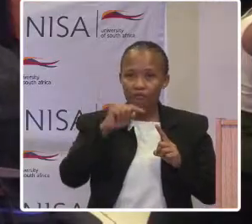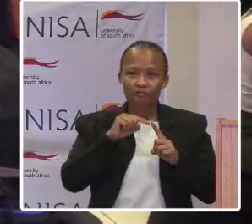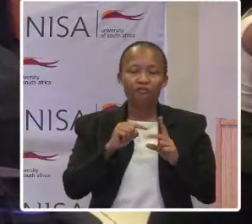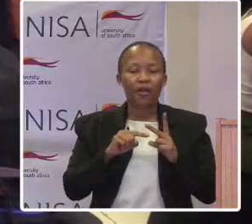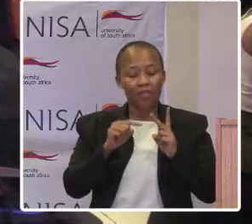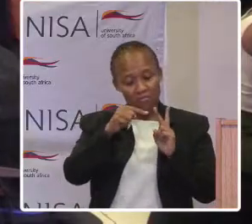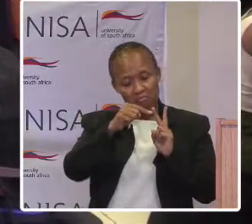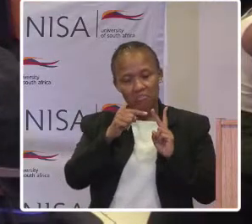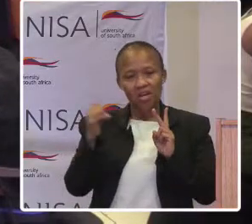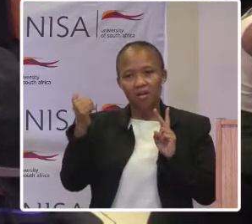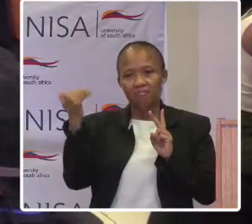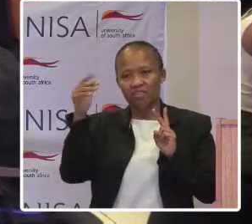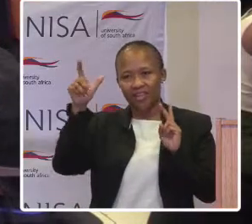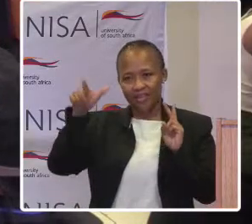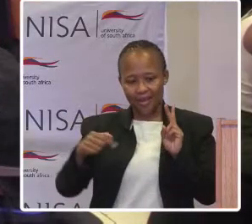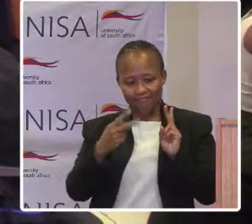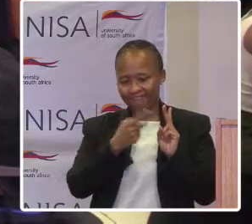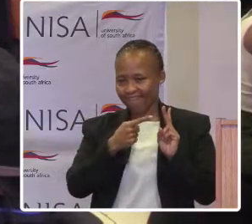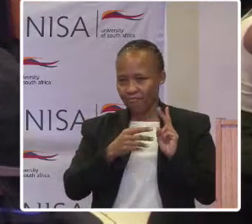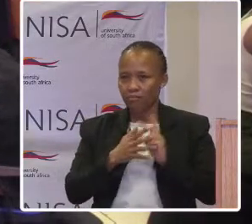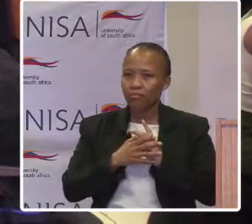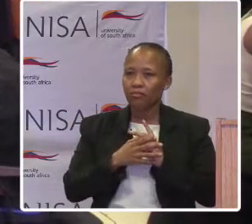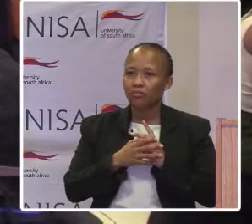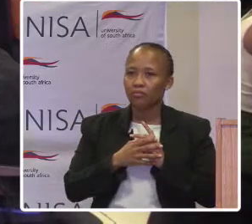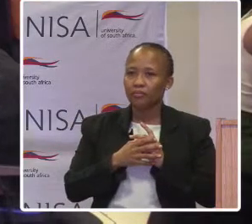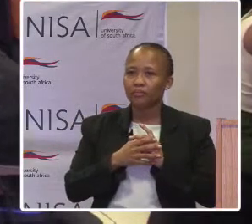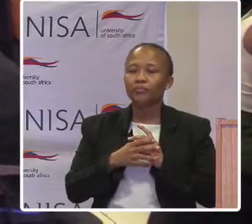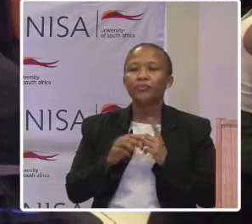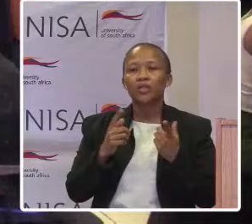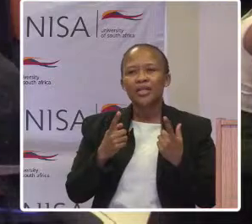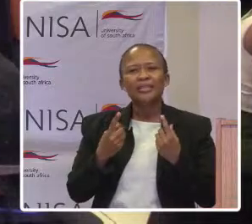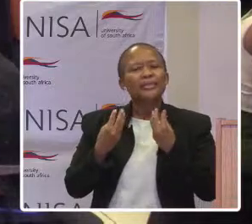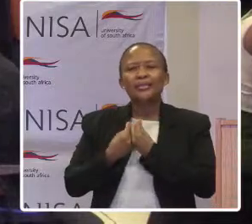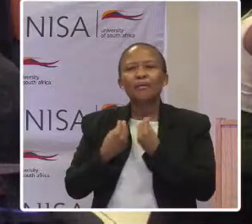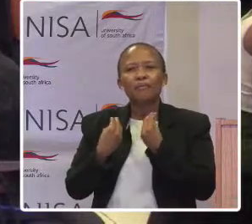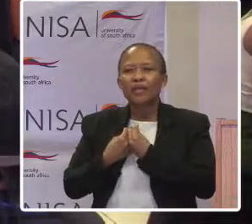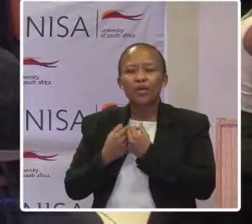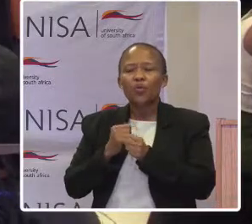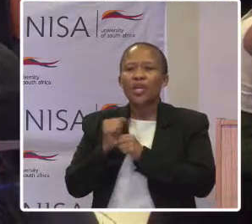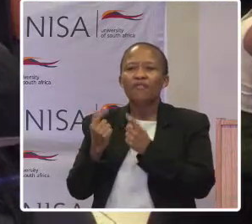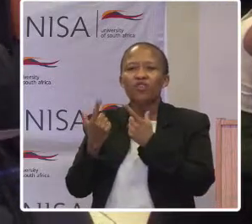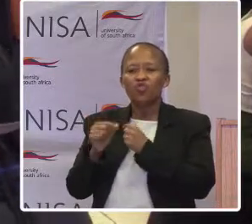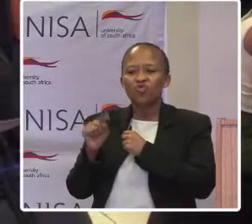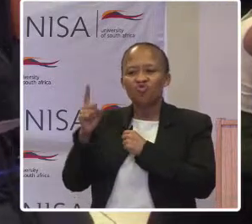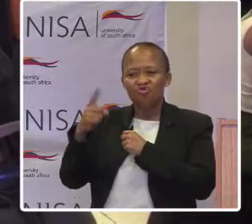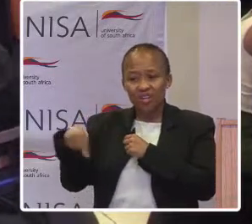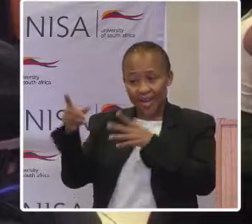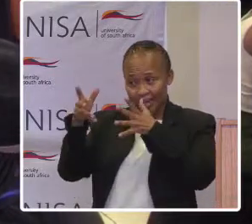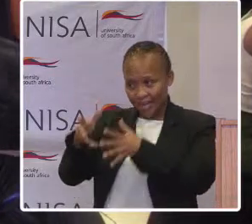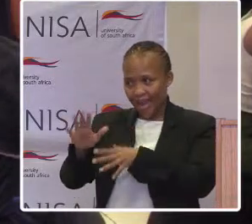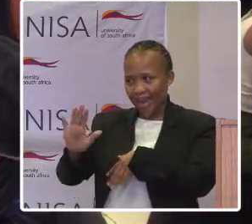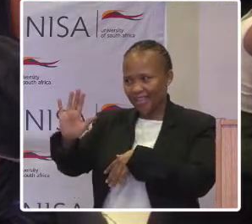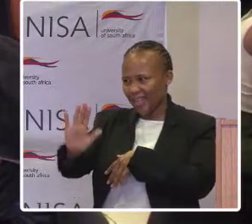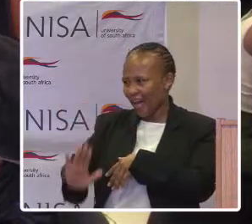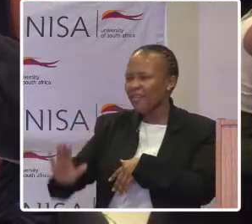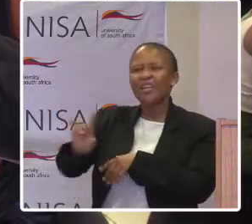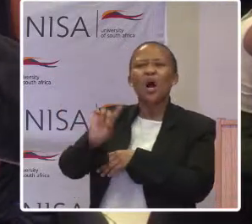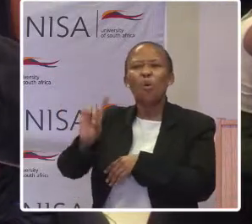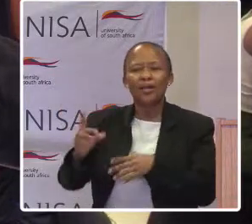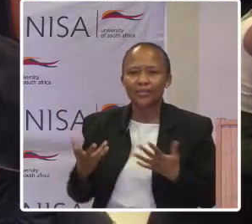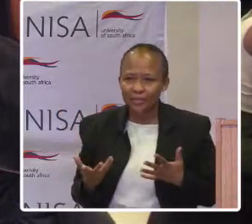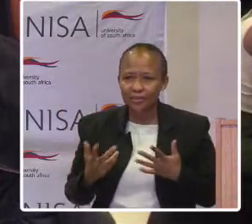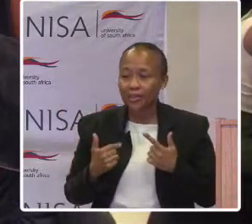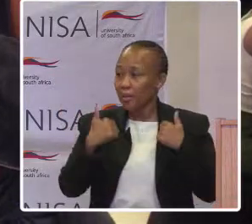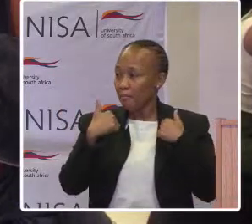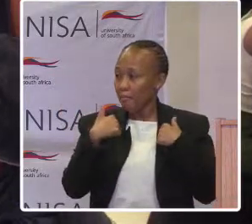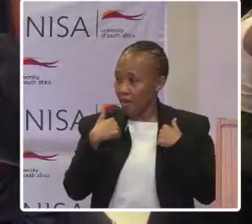presenter, what is it that we're not doing right as Africa? We have the Africa Continental Free Trade Agreement, which I